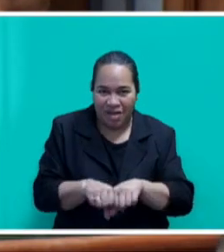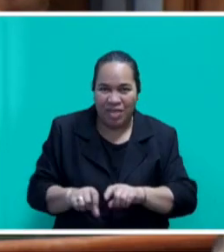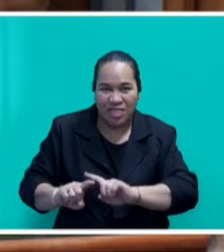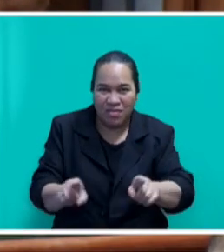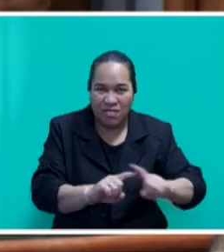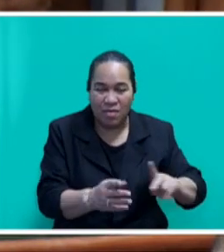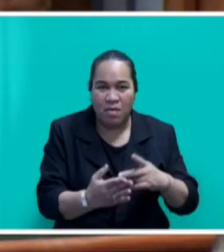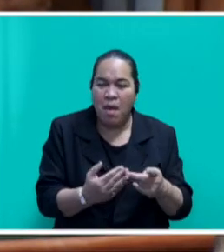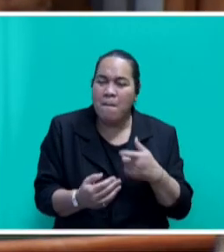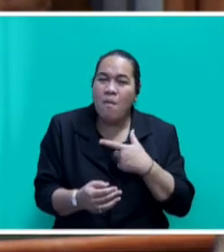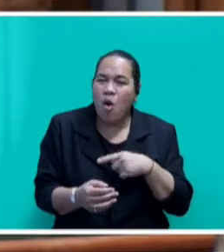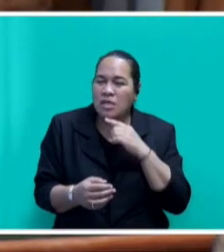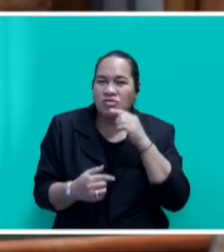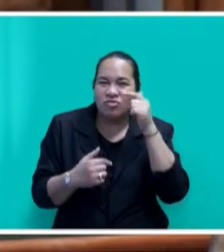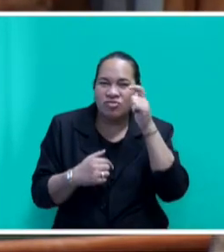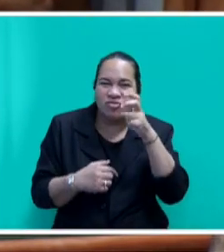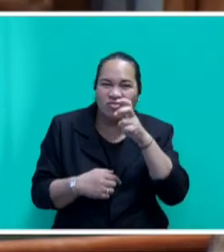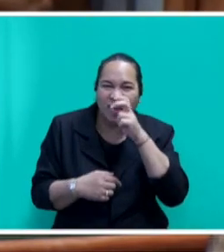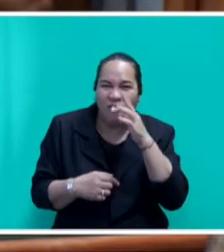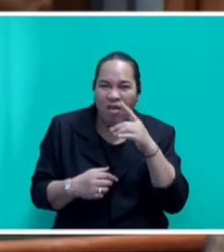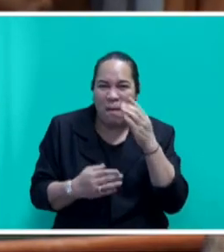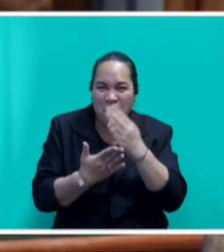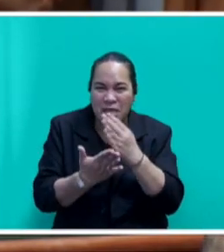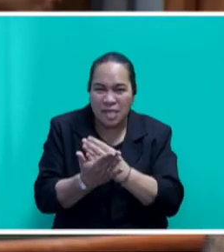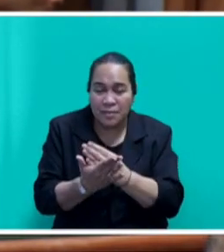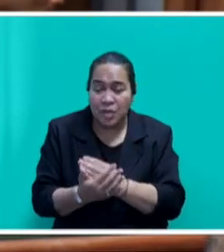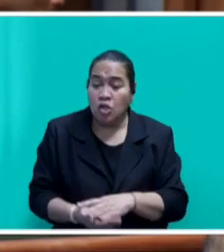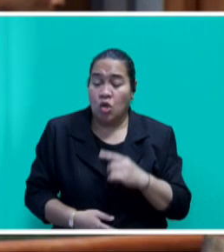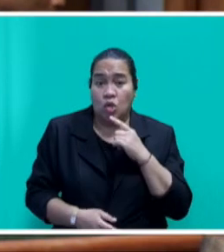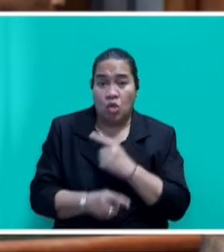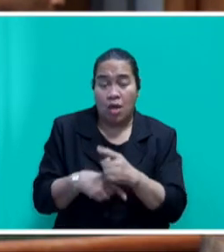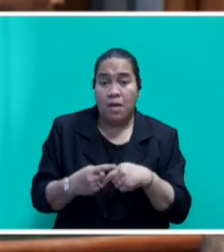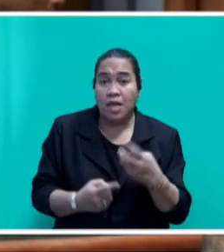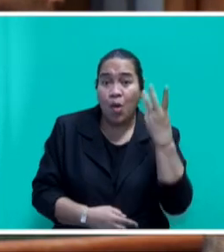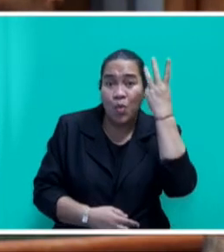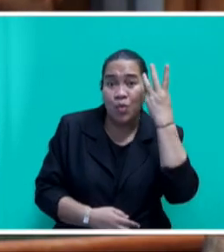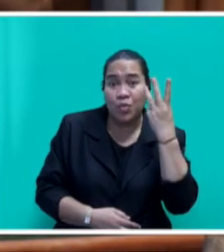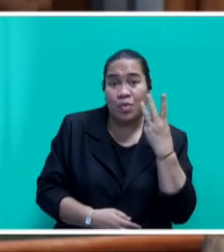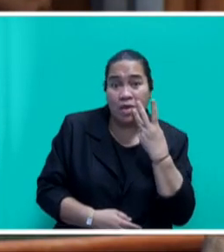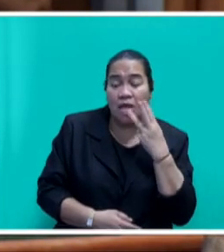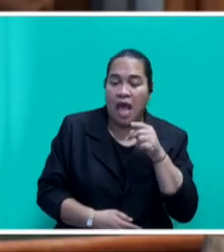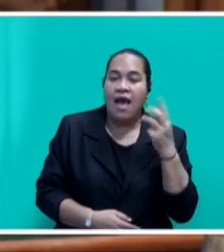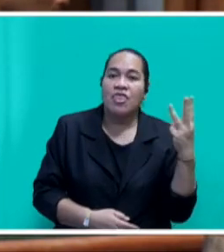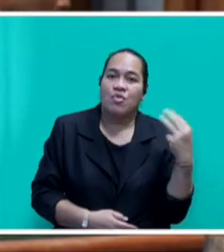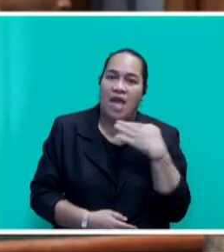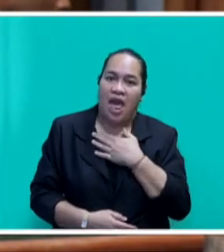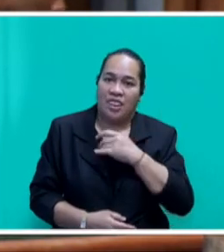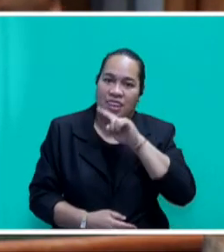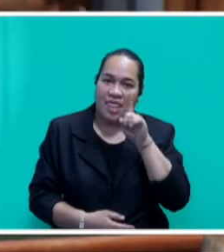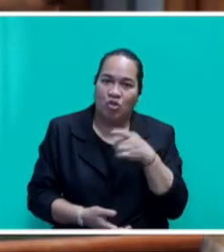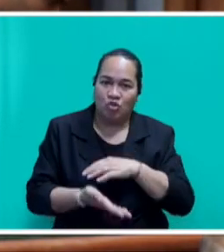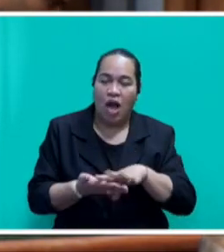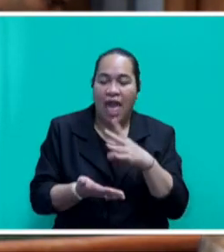On women in agriculture, Mr. Speaker, sir, 300,000 is allocated for women in